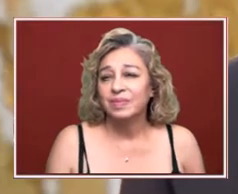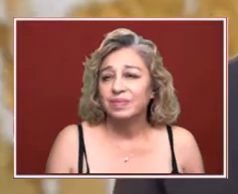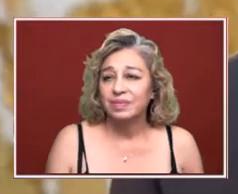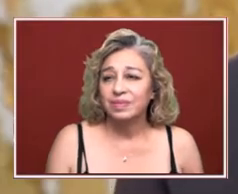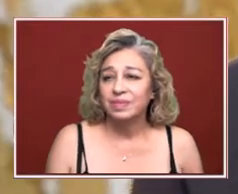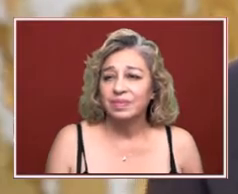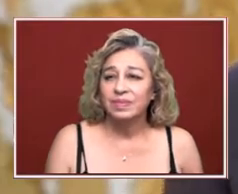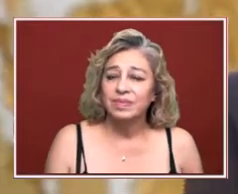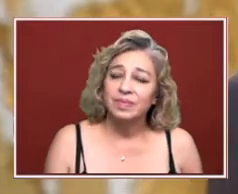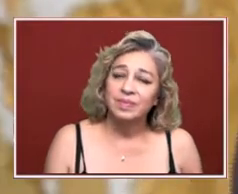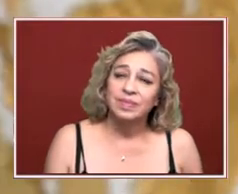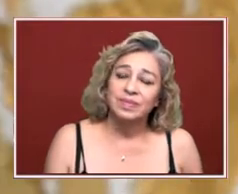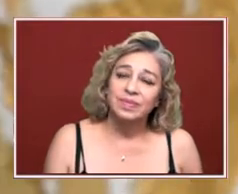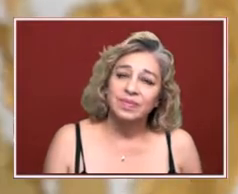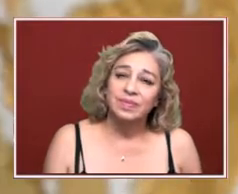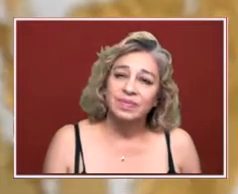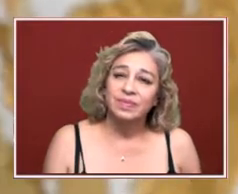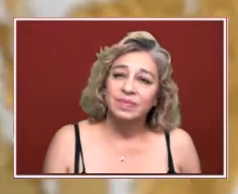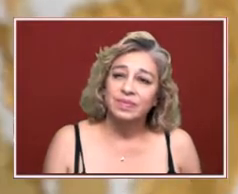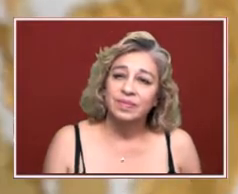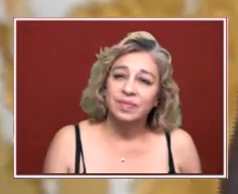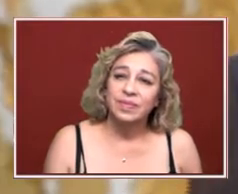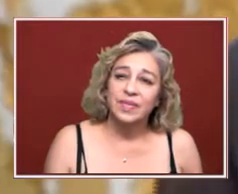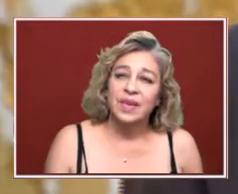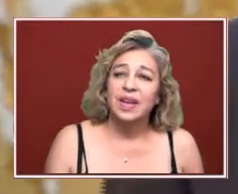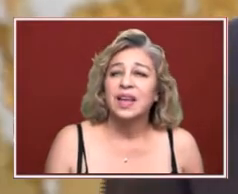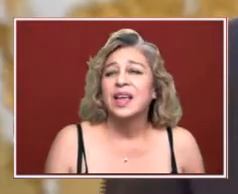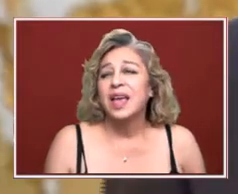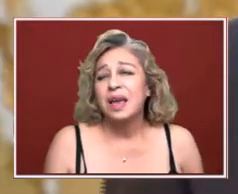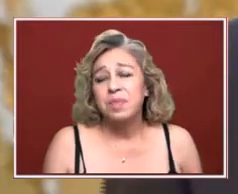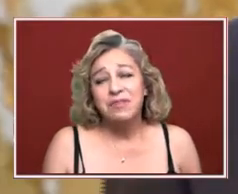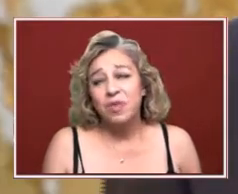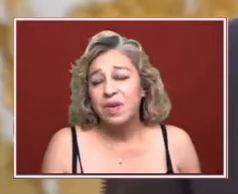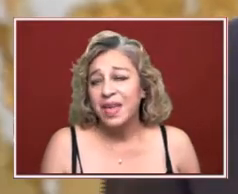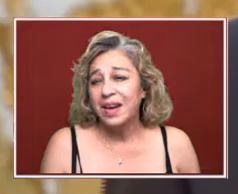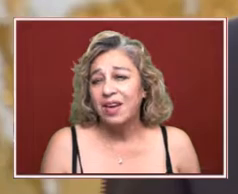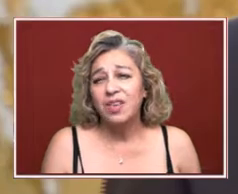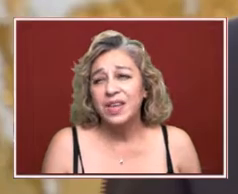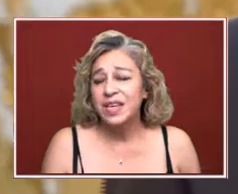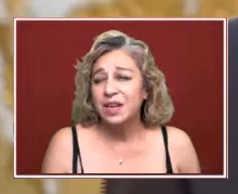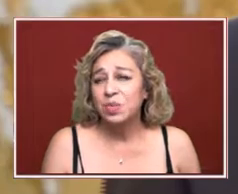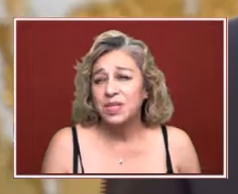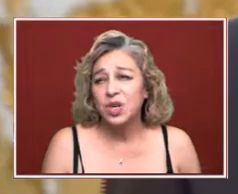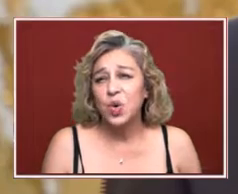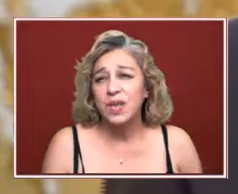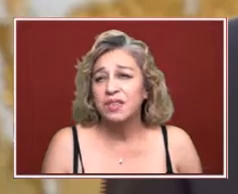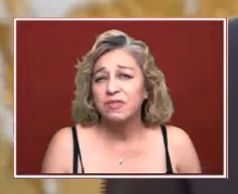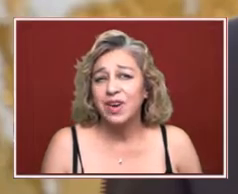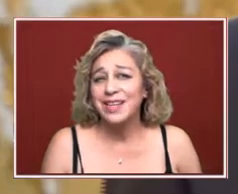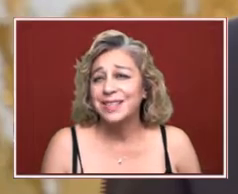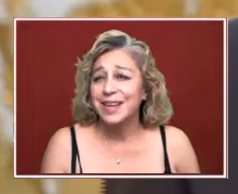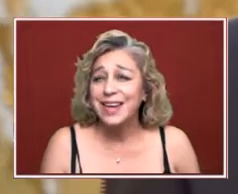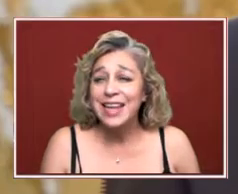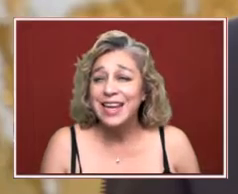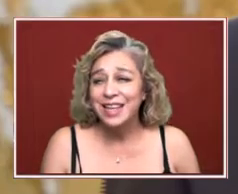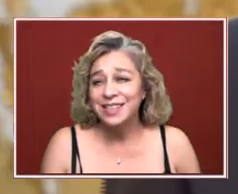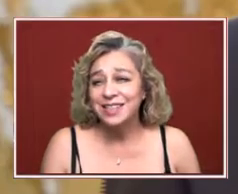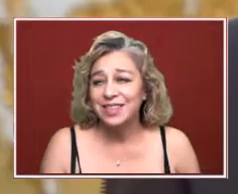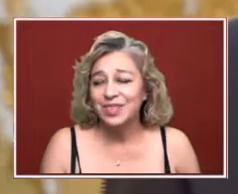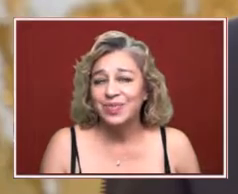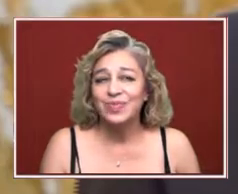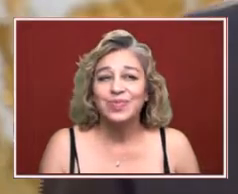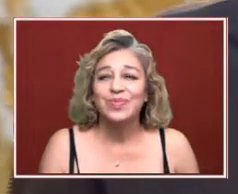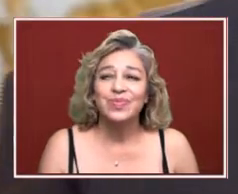se les llamaba ninis. And before that, all they did was coin the phrase